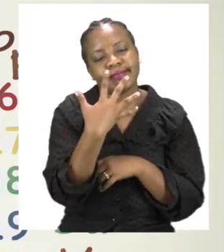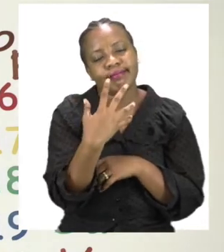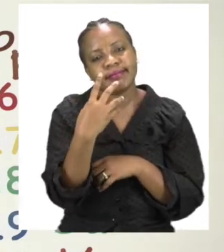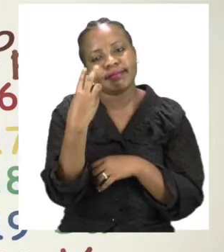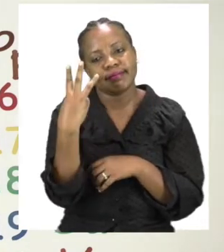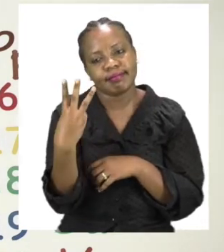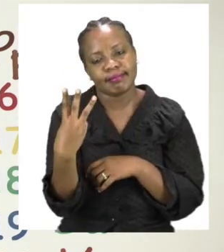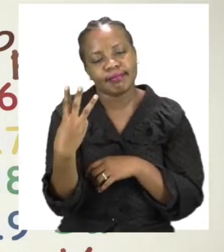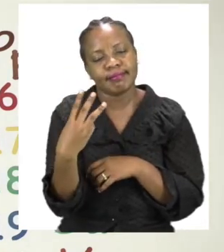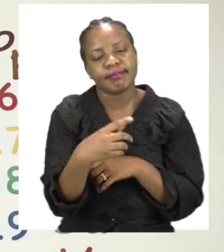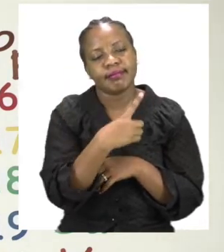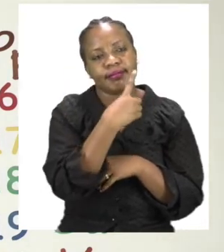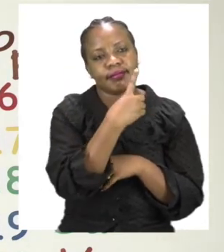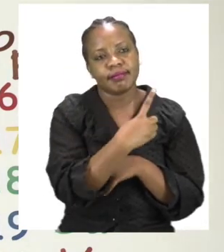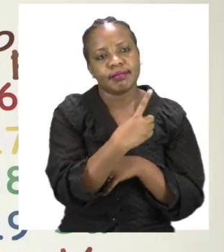153,